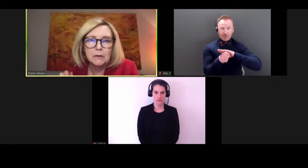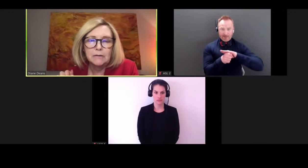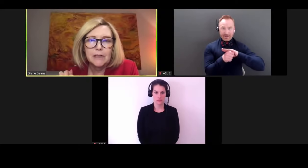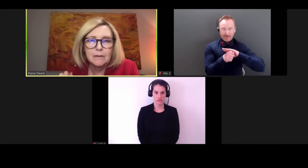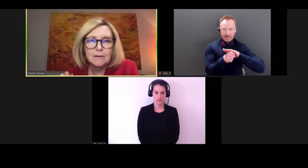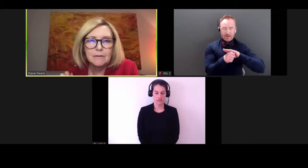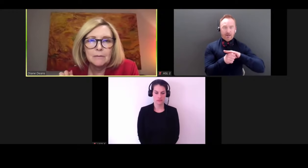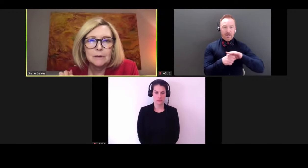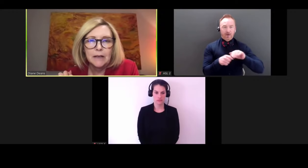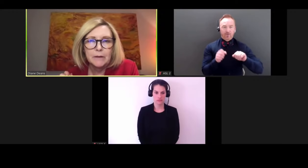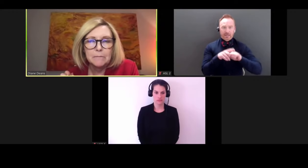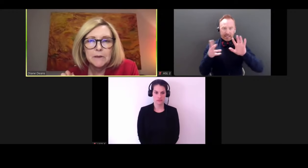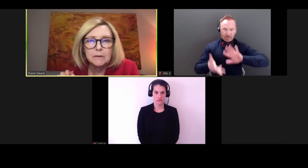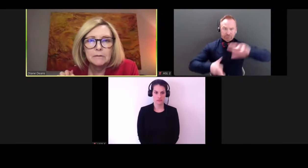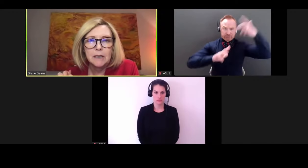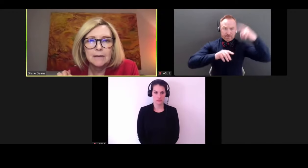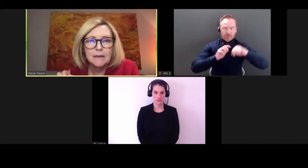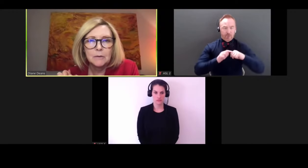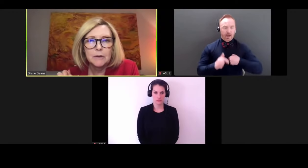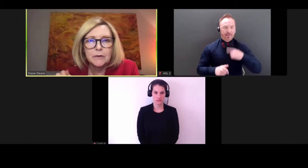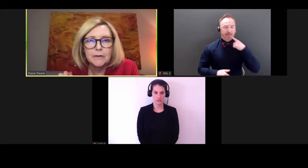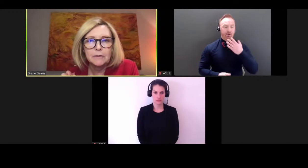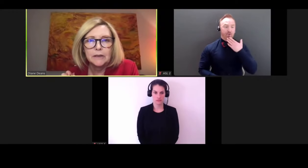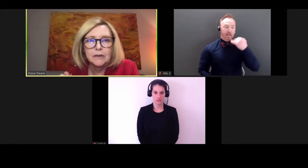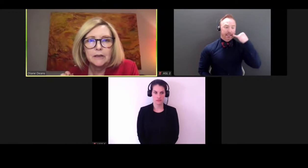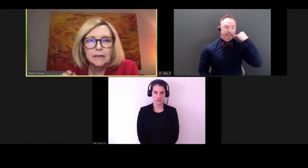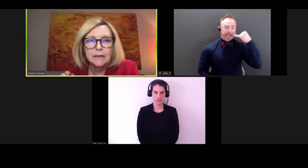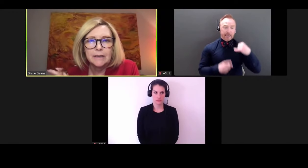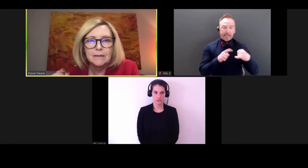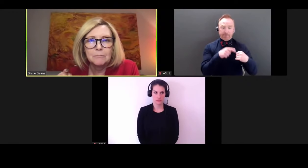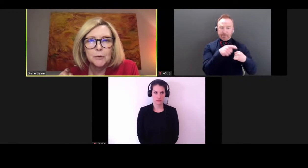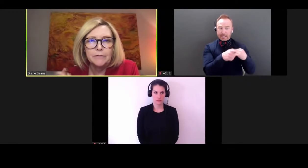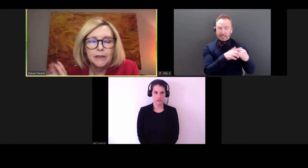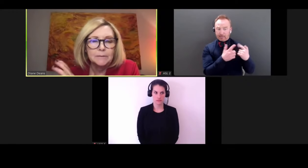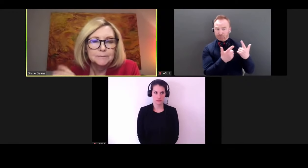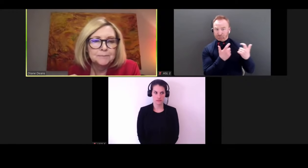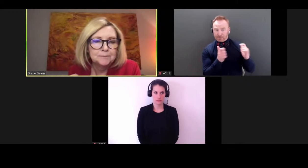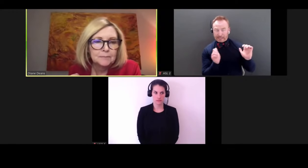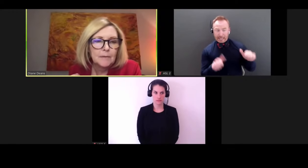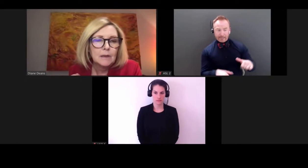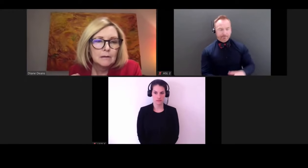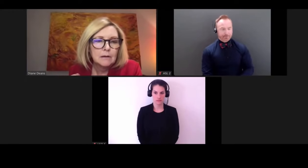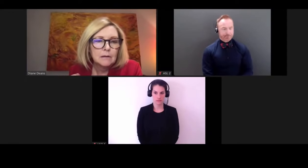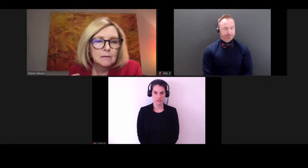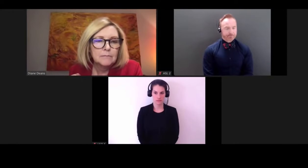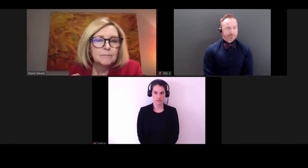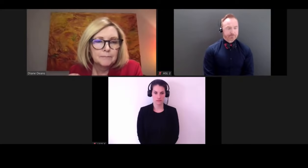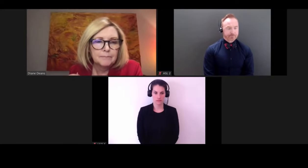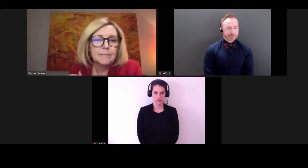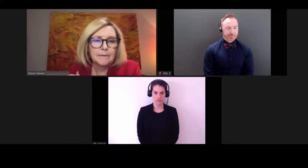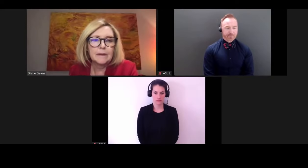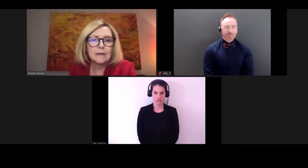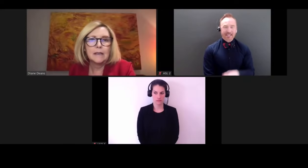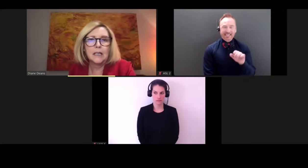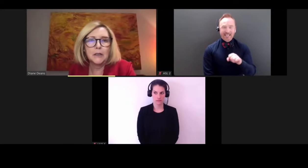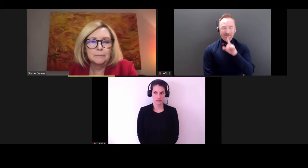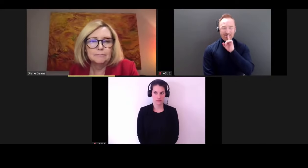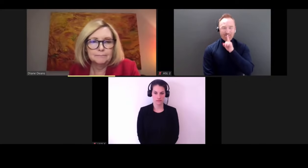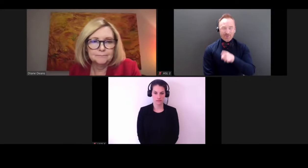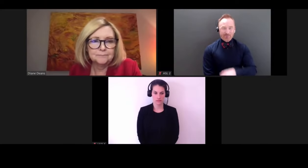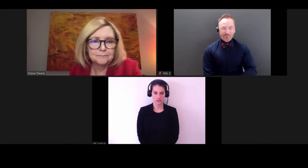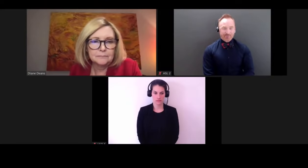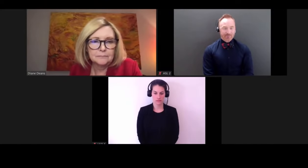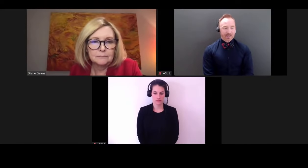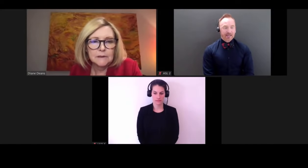it would be good of council to allow them to ask their questions early on in this briefing. Yes, I'm sure we can do that. So we'd like it to be Catherine